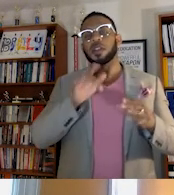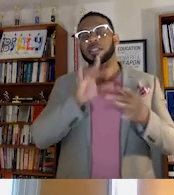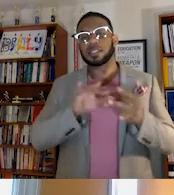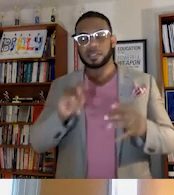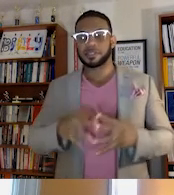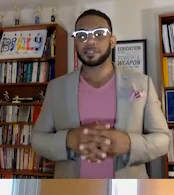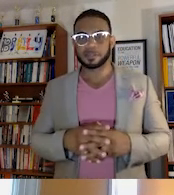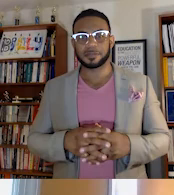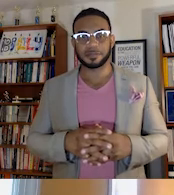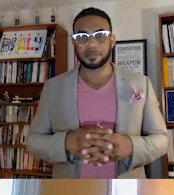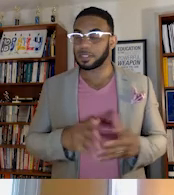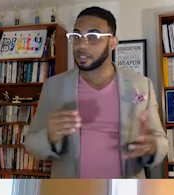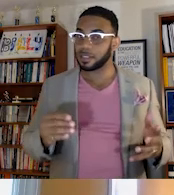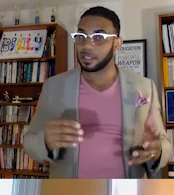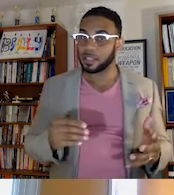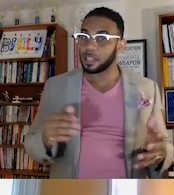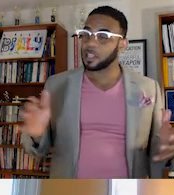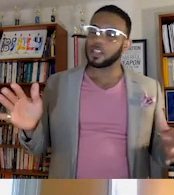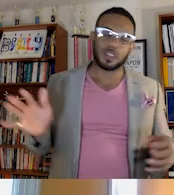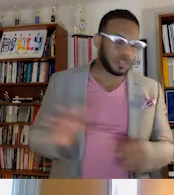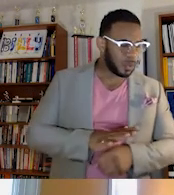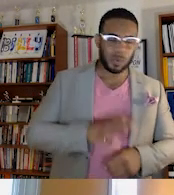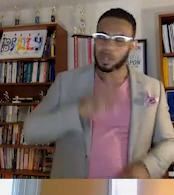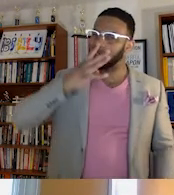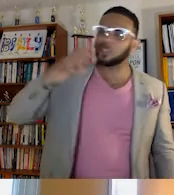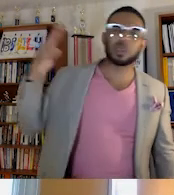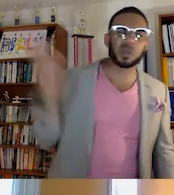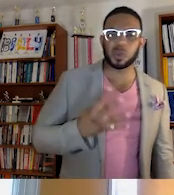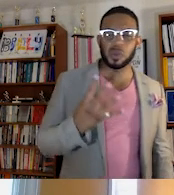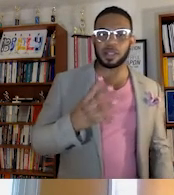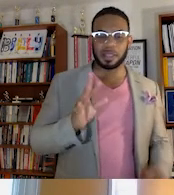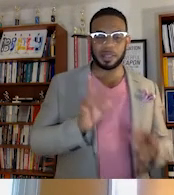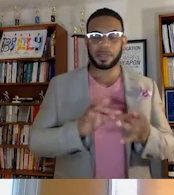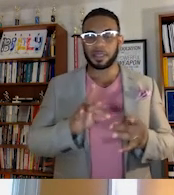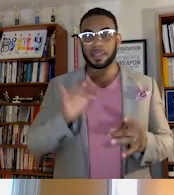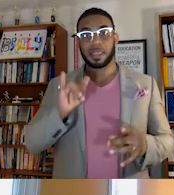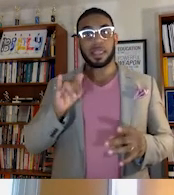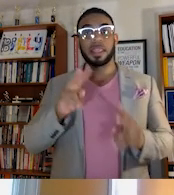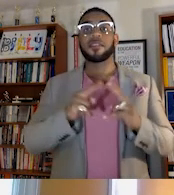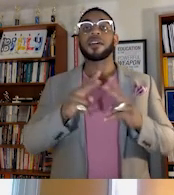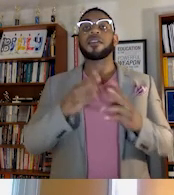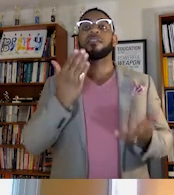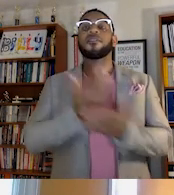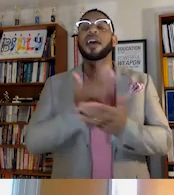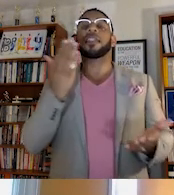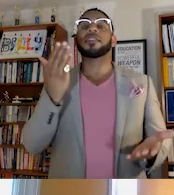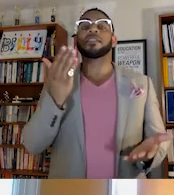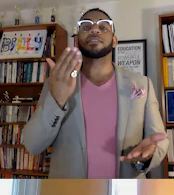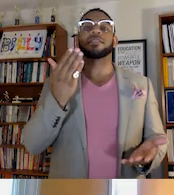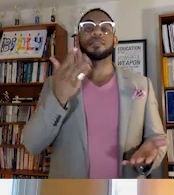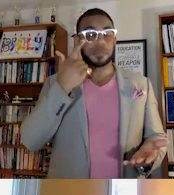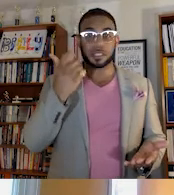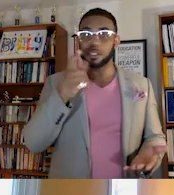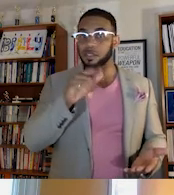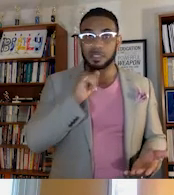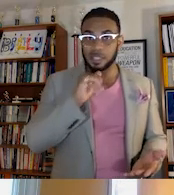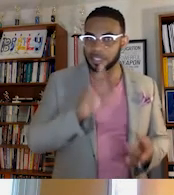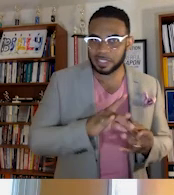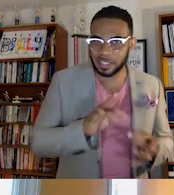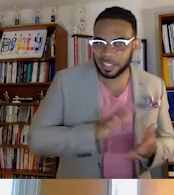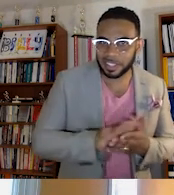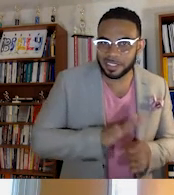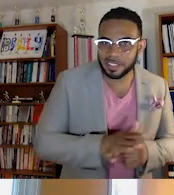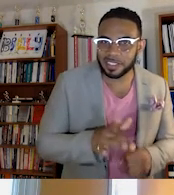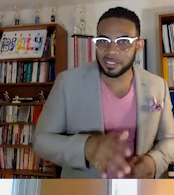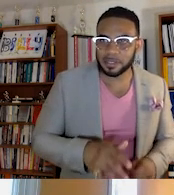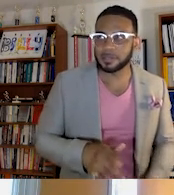saying it, and totally going to ignore the message that is very valid because you're not saying it nice